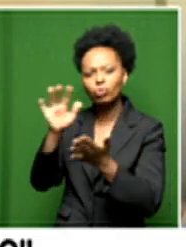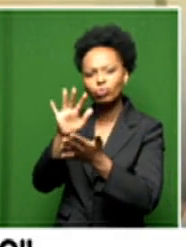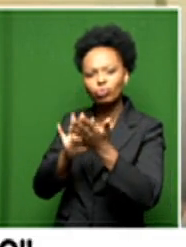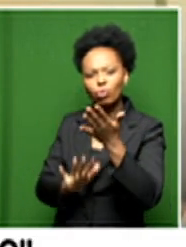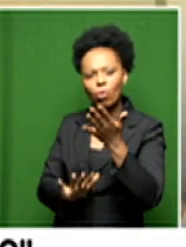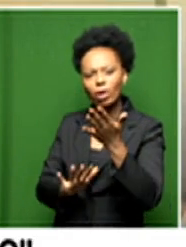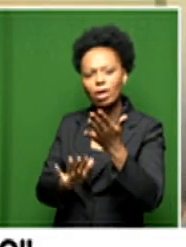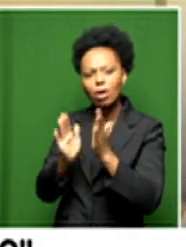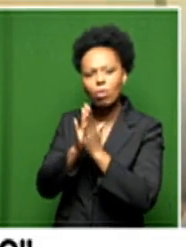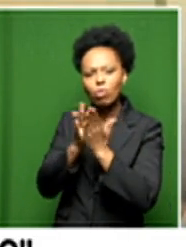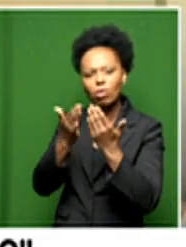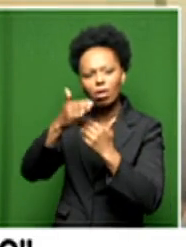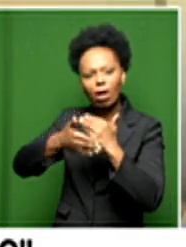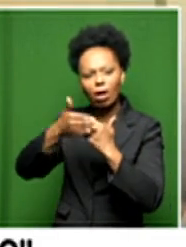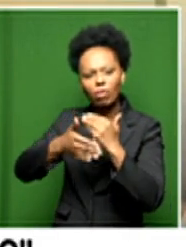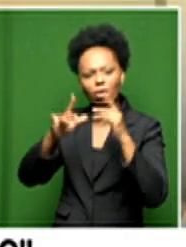photo.